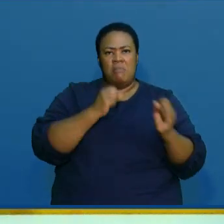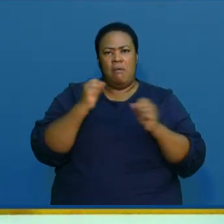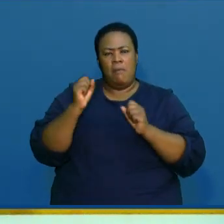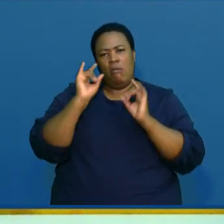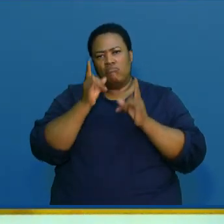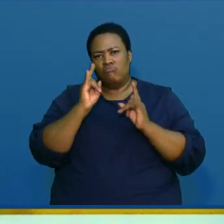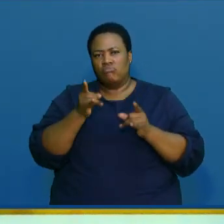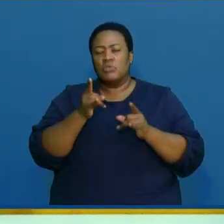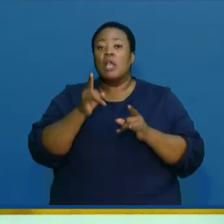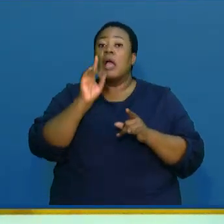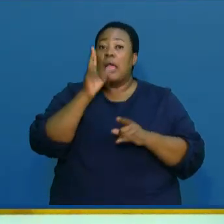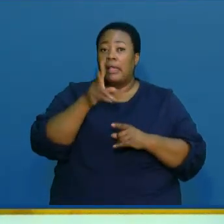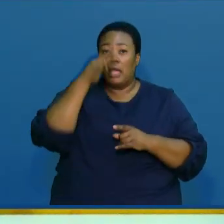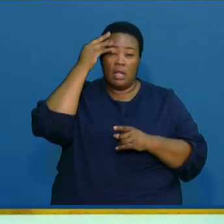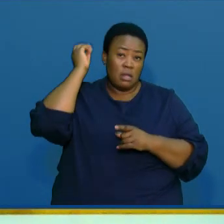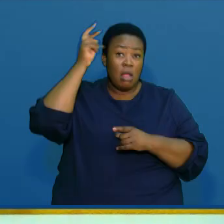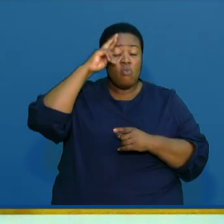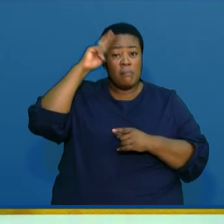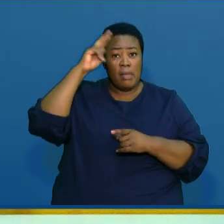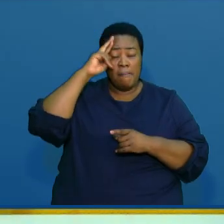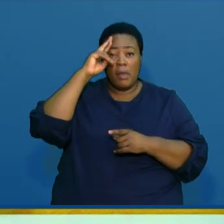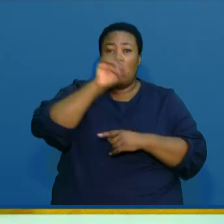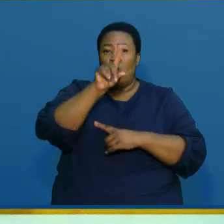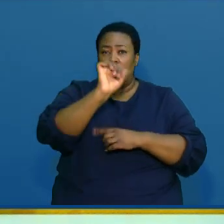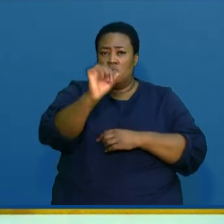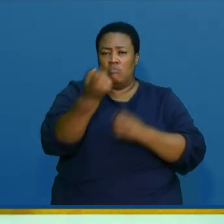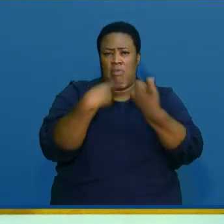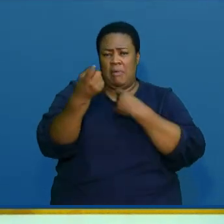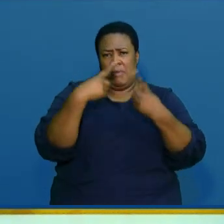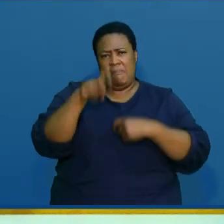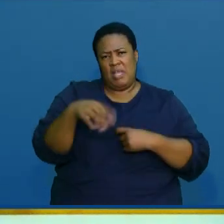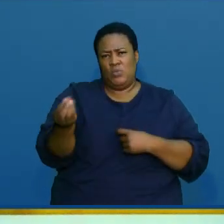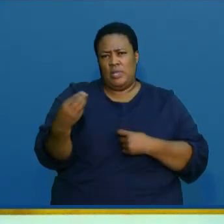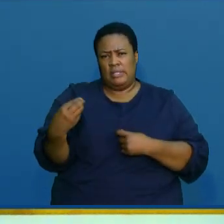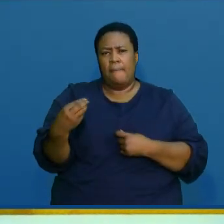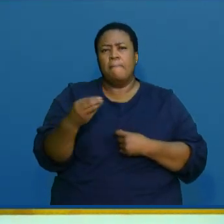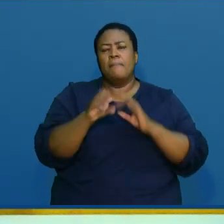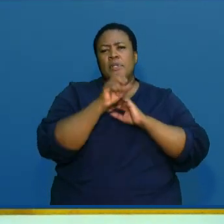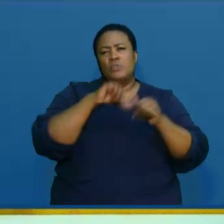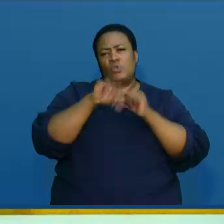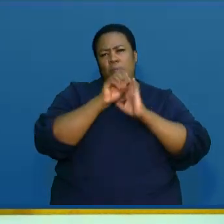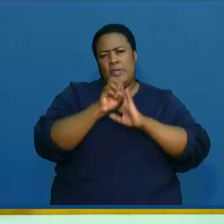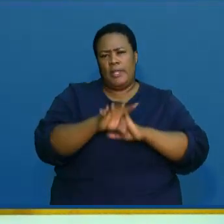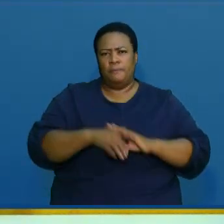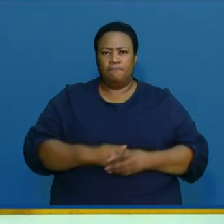us your questions and your comments on our social media pages as well as on WhatsApp. We'll see you straight after this.